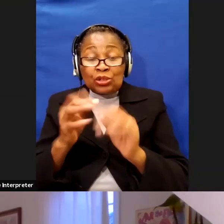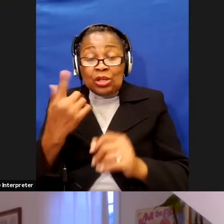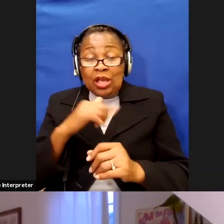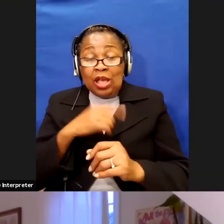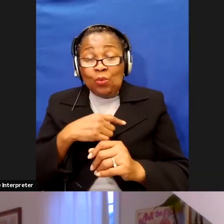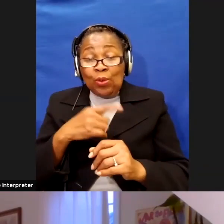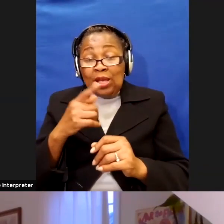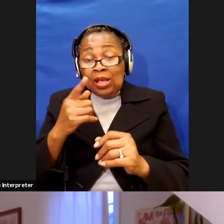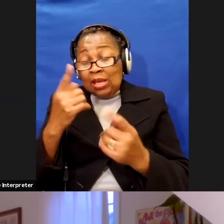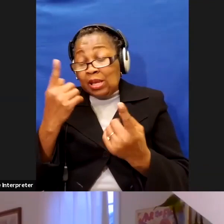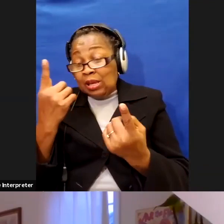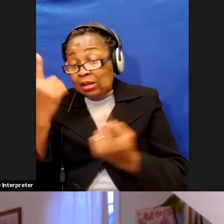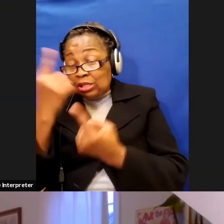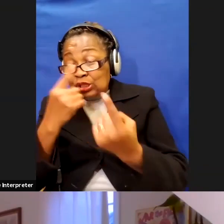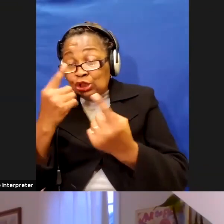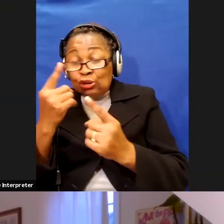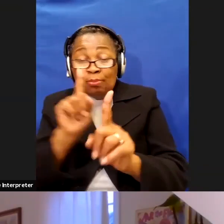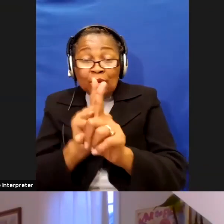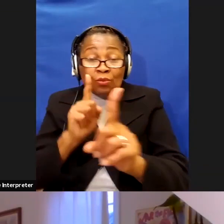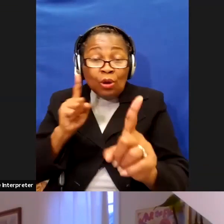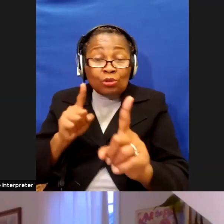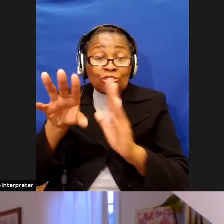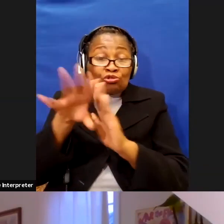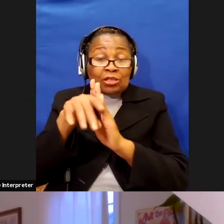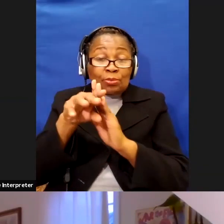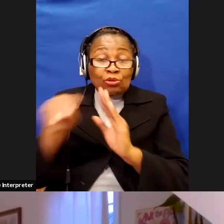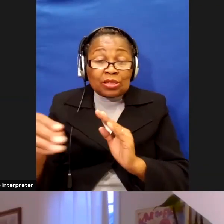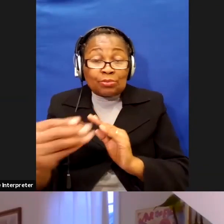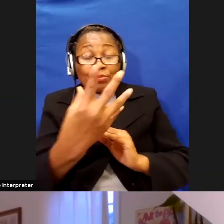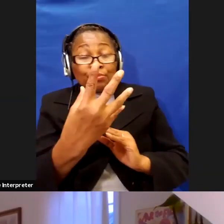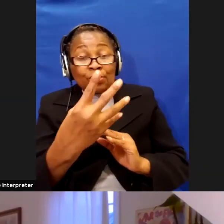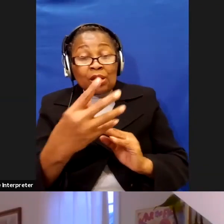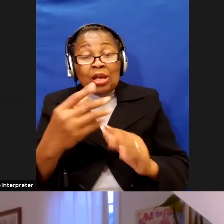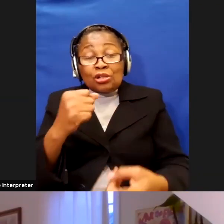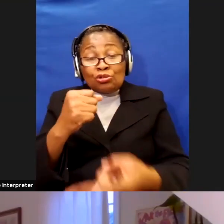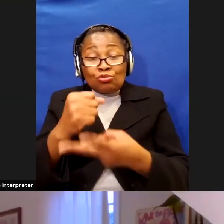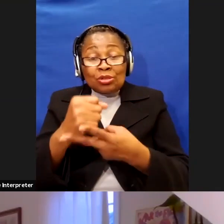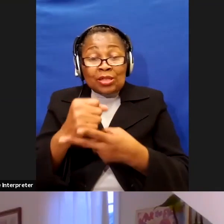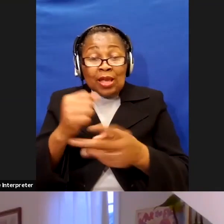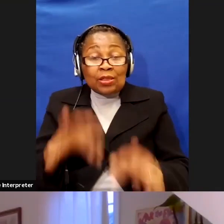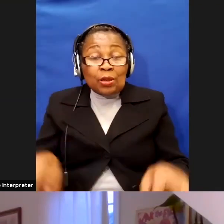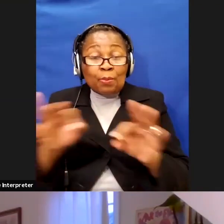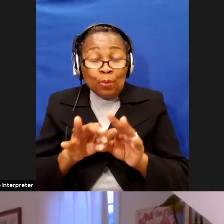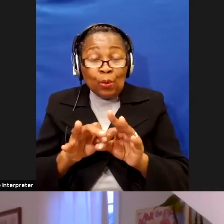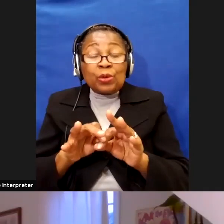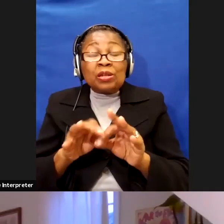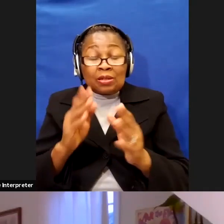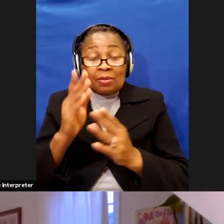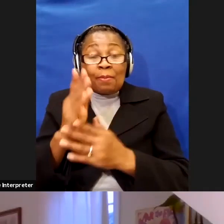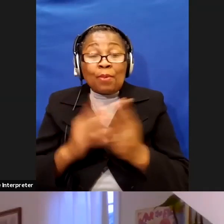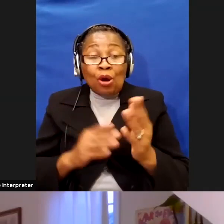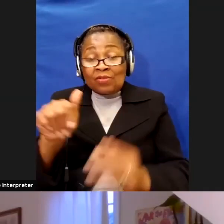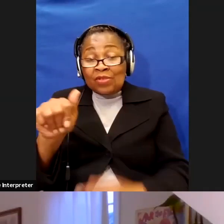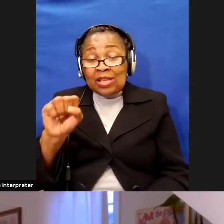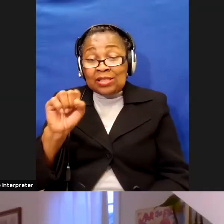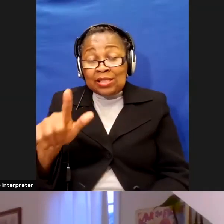being remote or filmed, transmitted to a screen in a theater so as to retain the important component of ASL